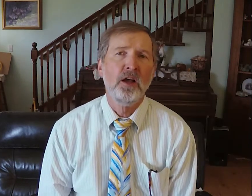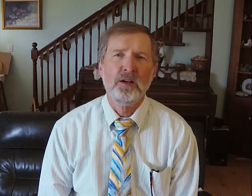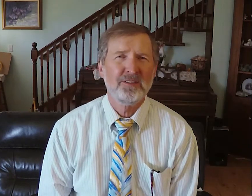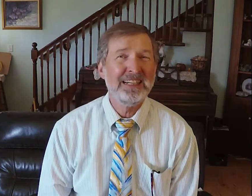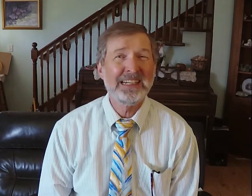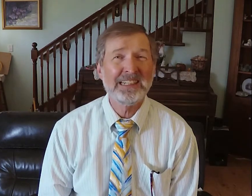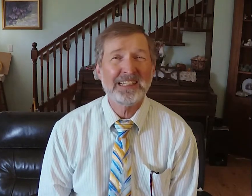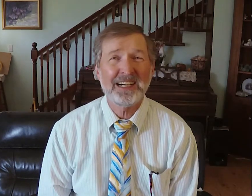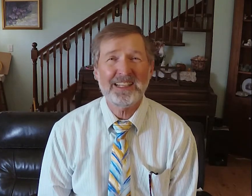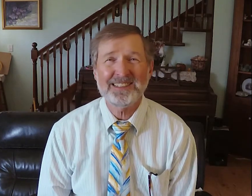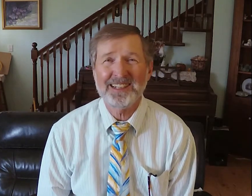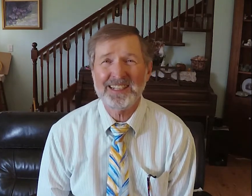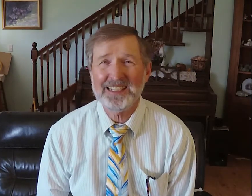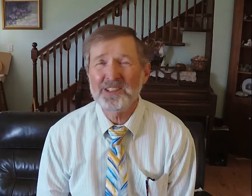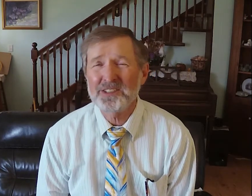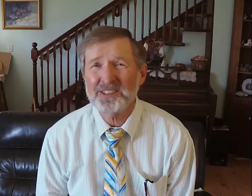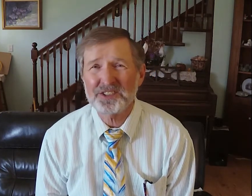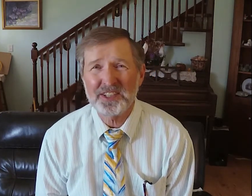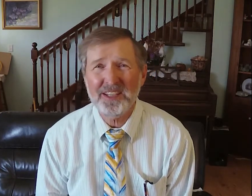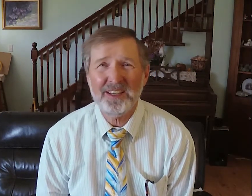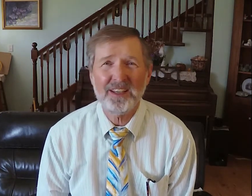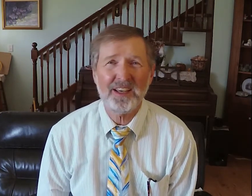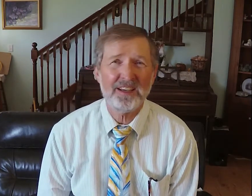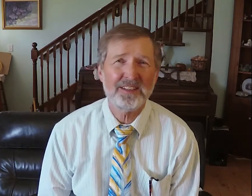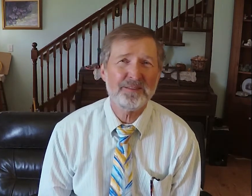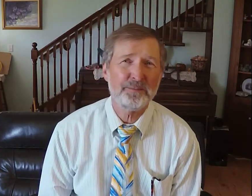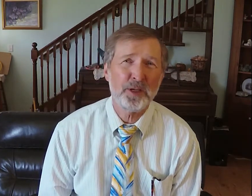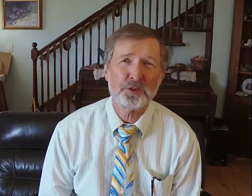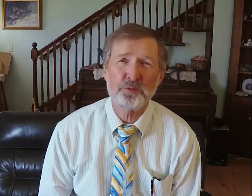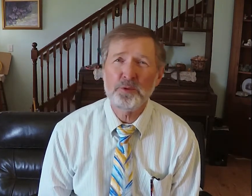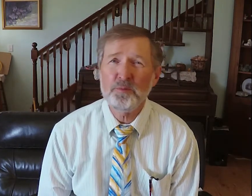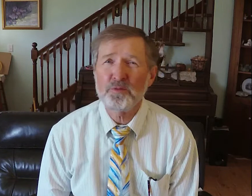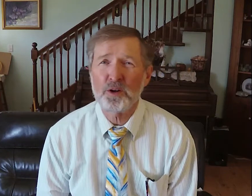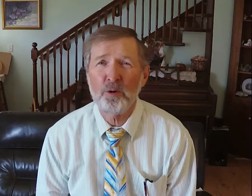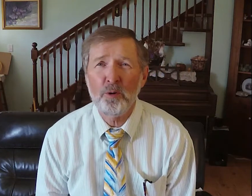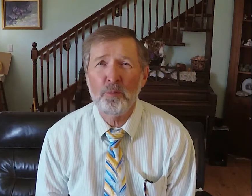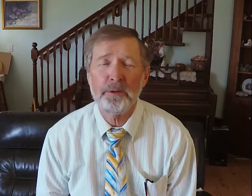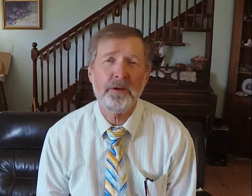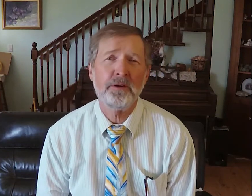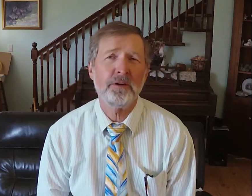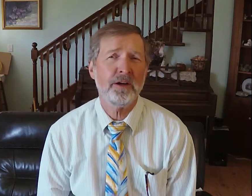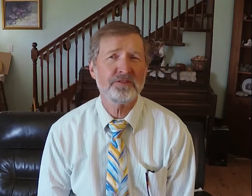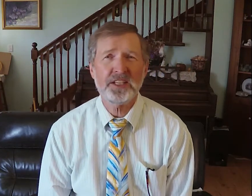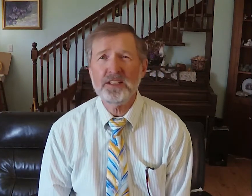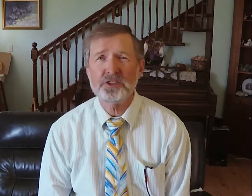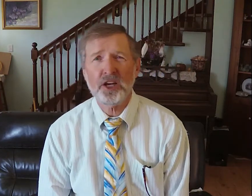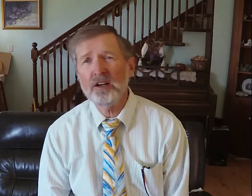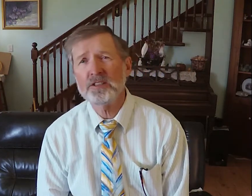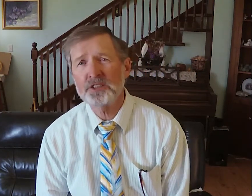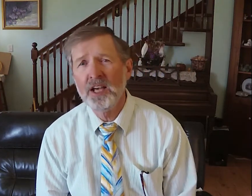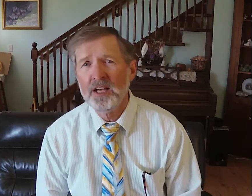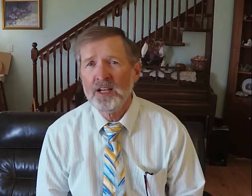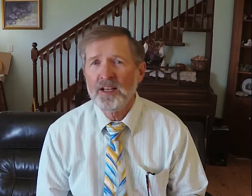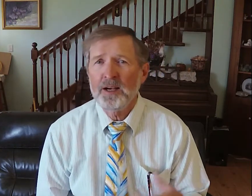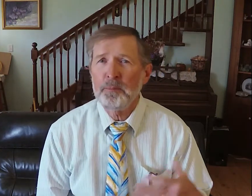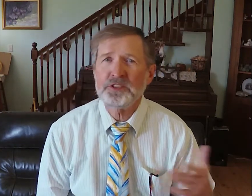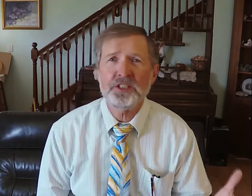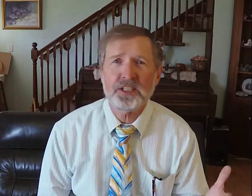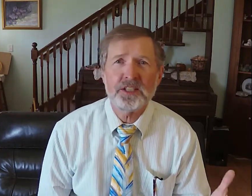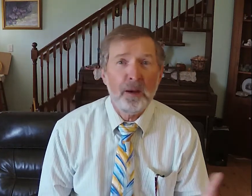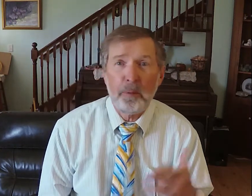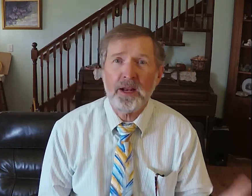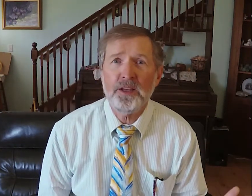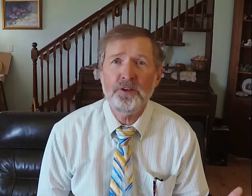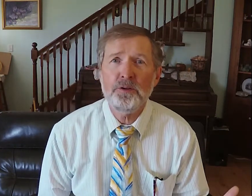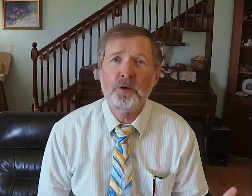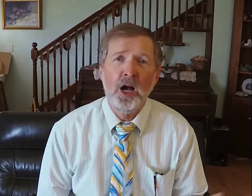said, well, I don't see much room for hope here. I've seen the charts. But she